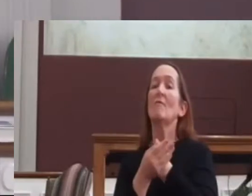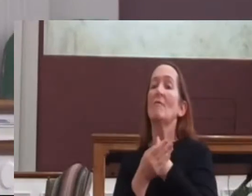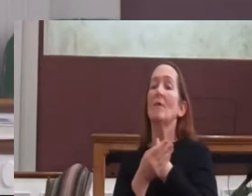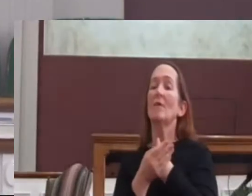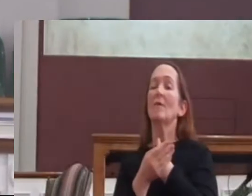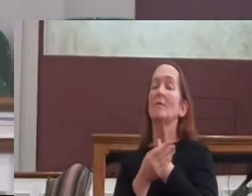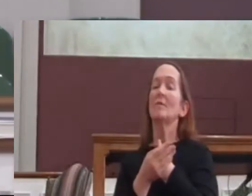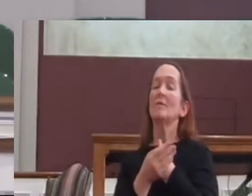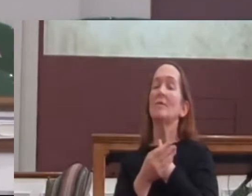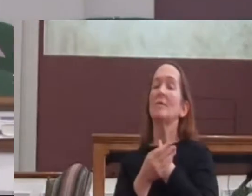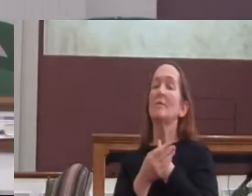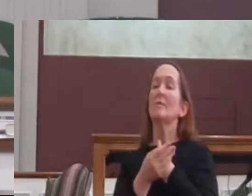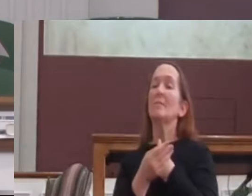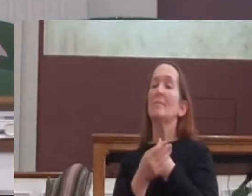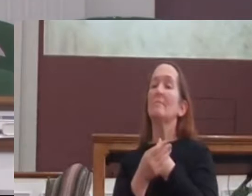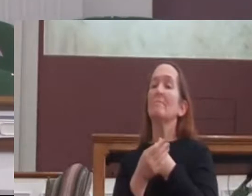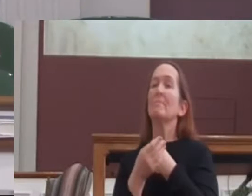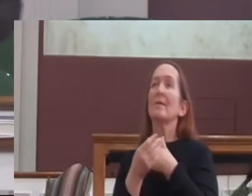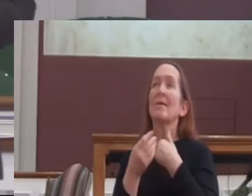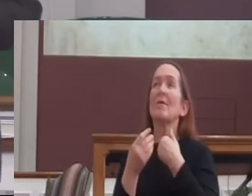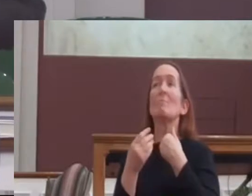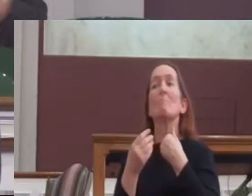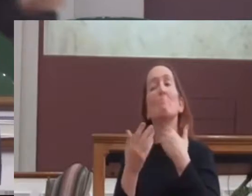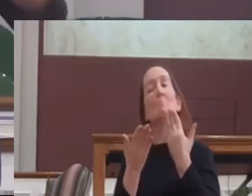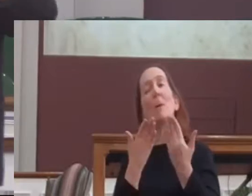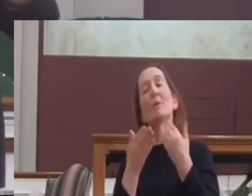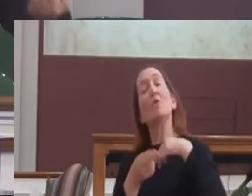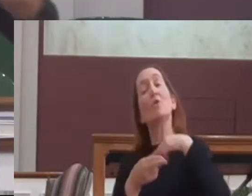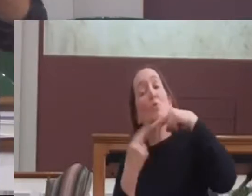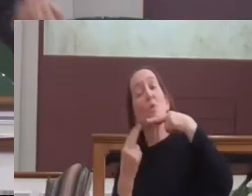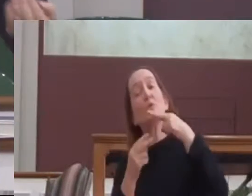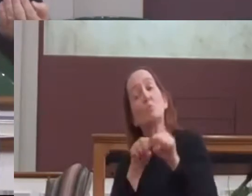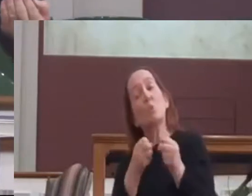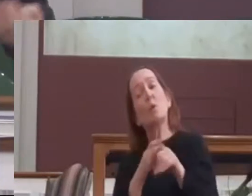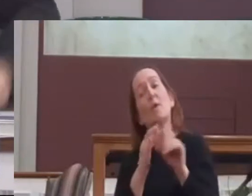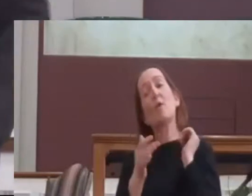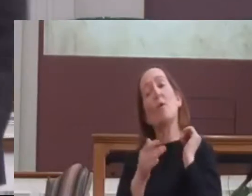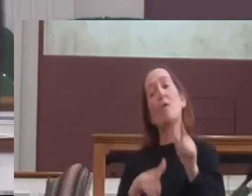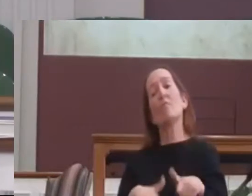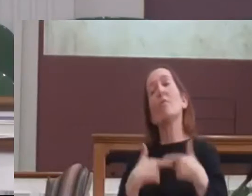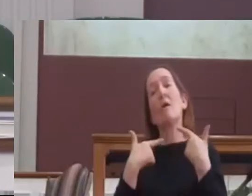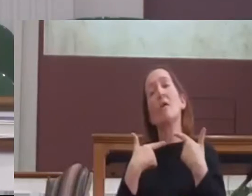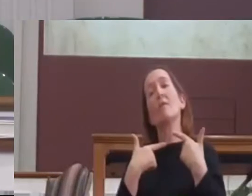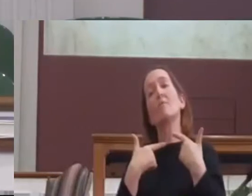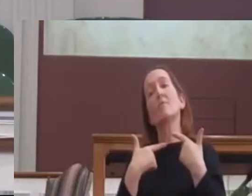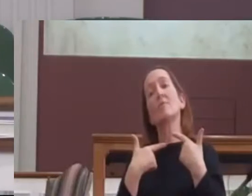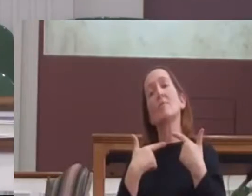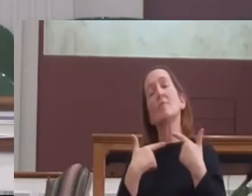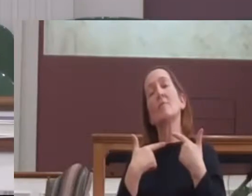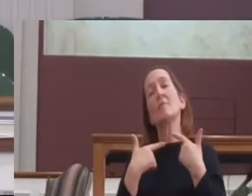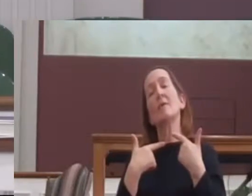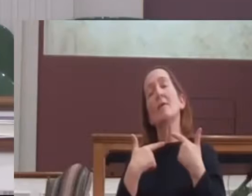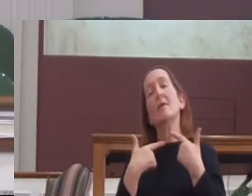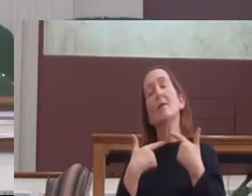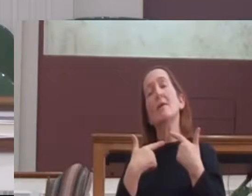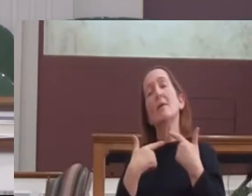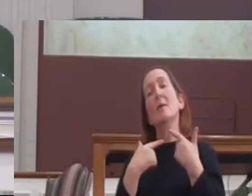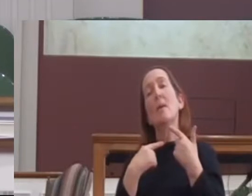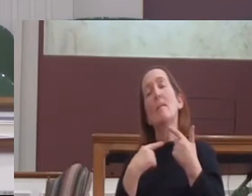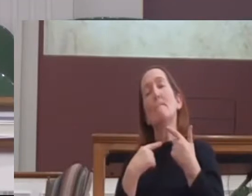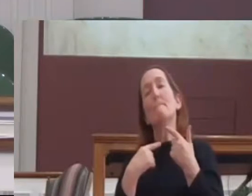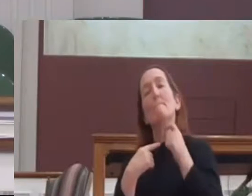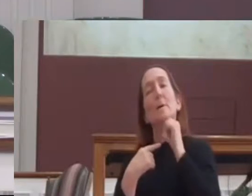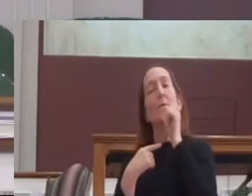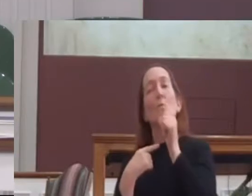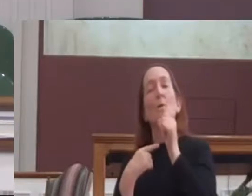Some of us have an opinion of someone else, or there's been a relationship that has been broken in our lives, and it wasn't even because of an encounter between the two of us,